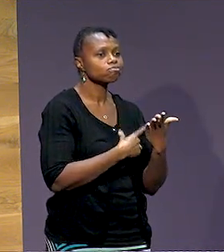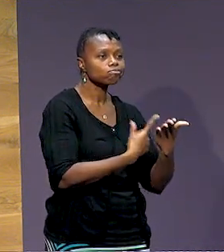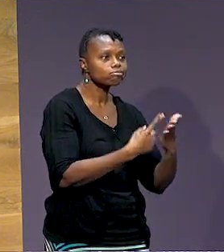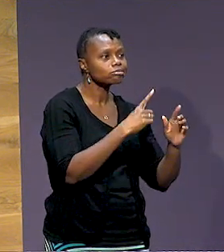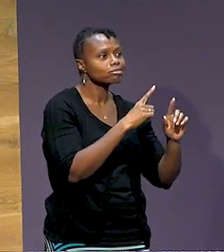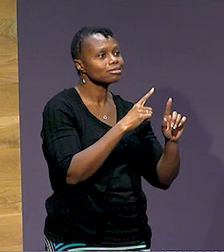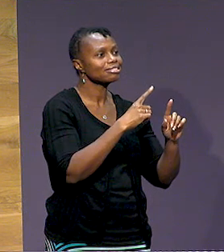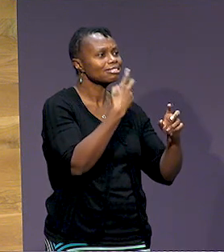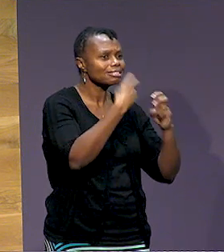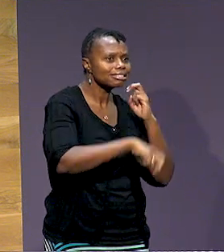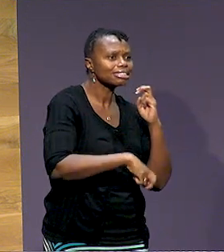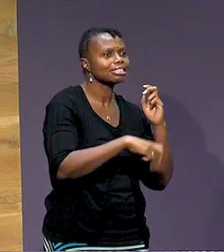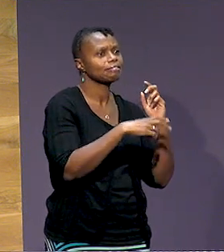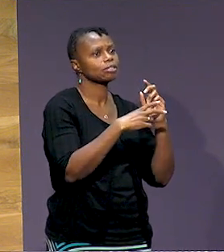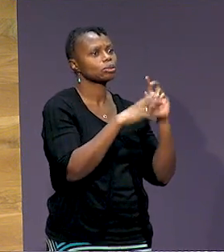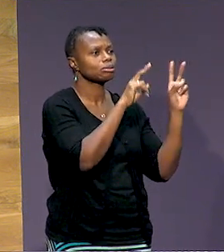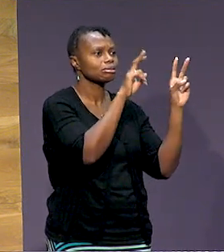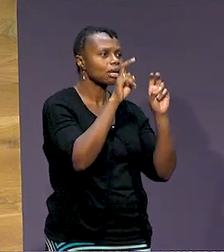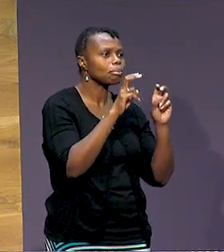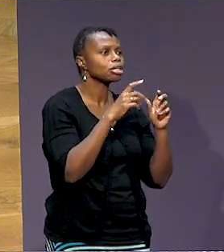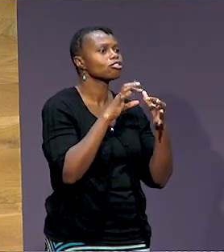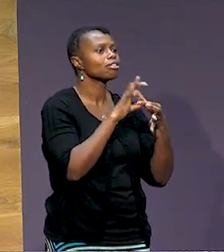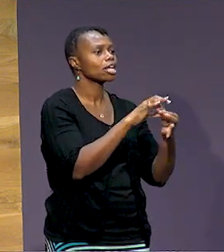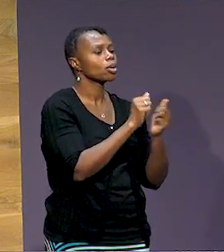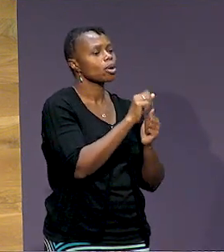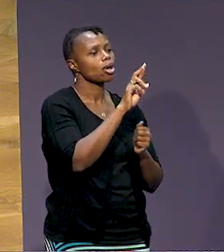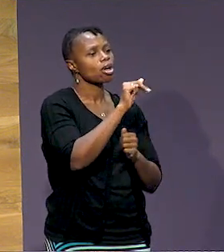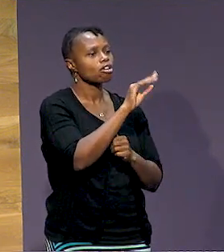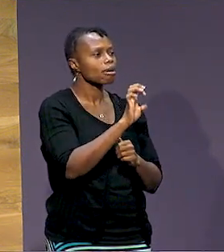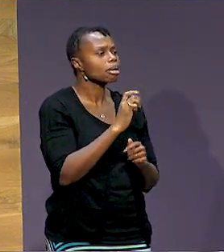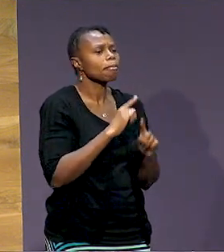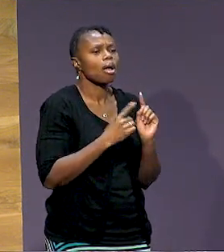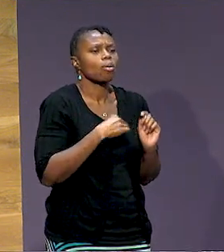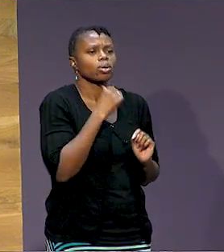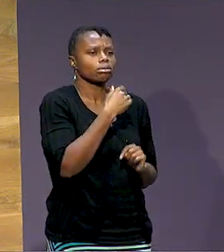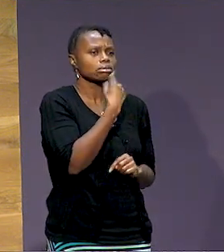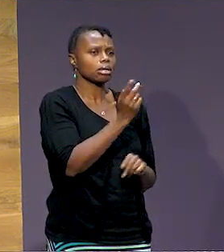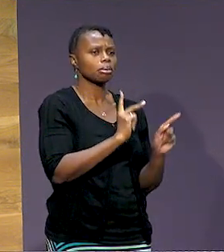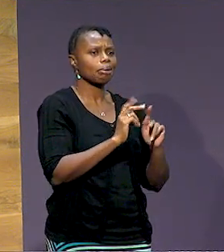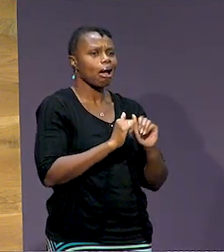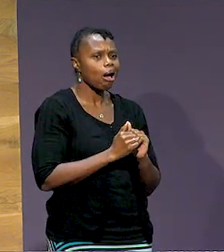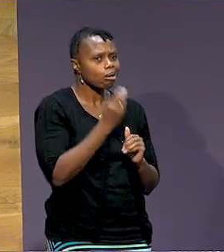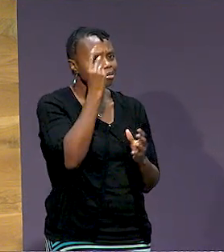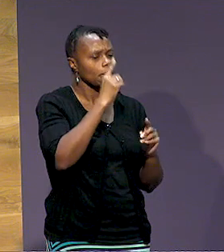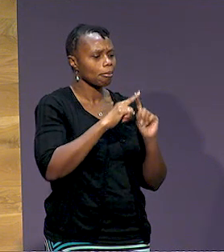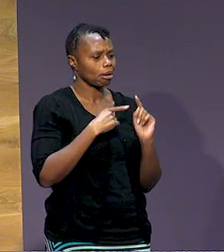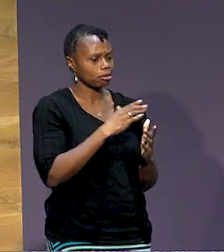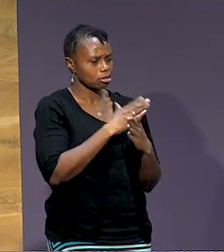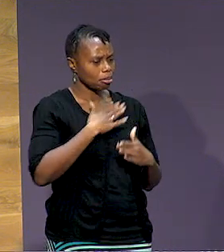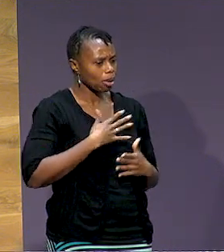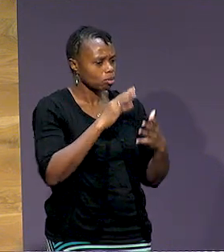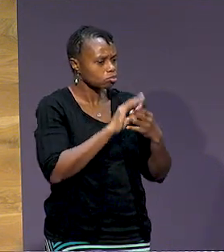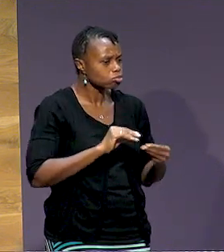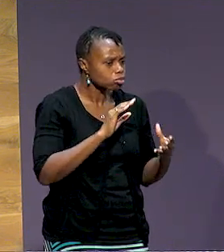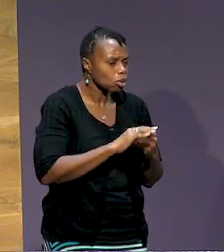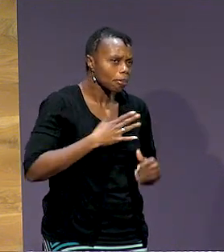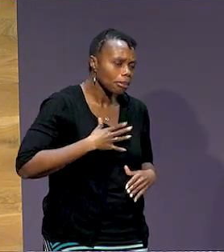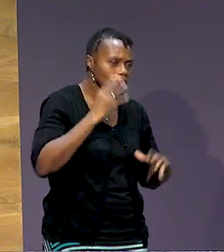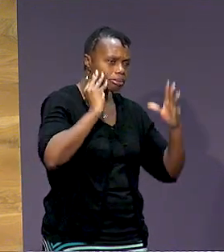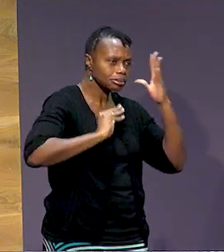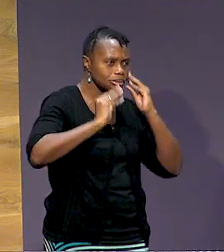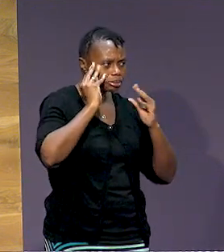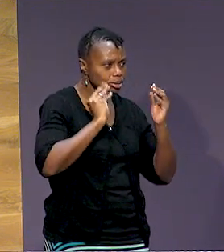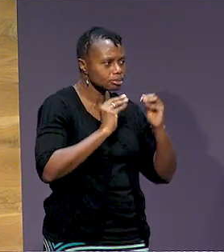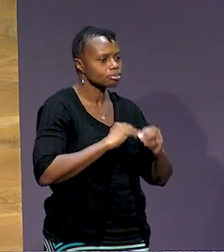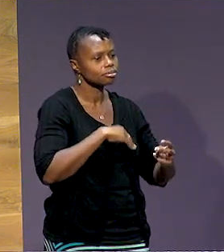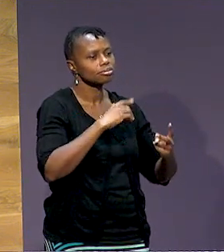sensitive issues regarding race, but not really telling people how to think, but just sharing my stories and my experiences. And then also